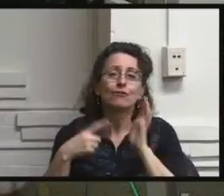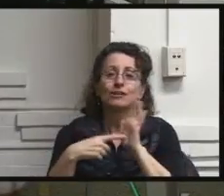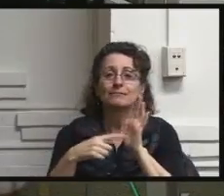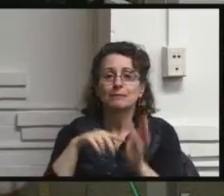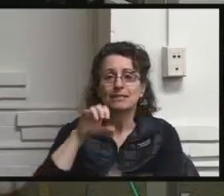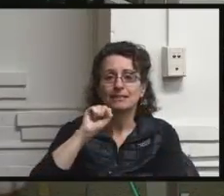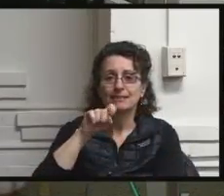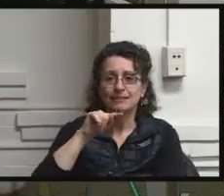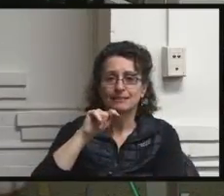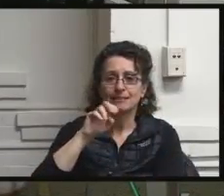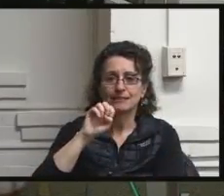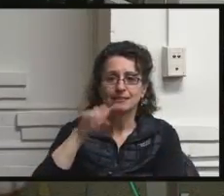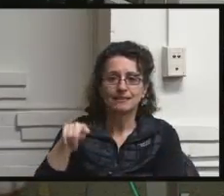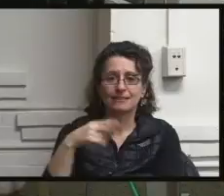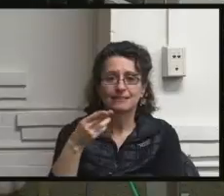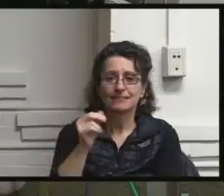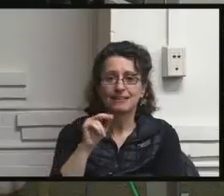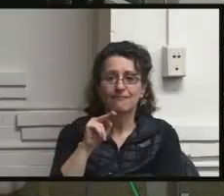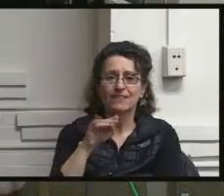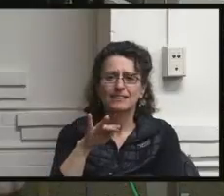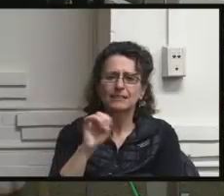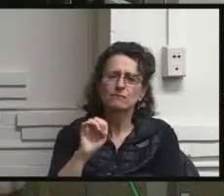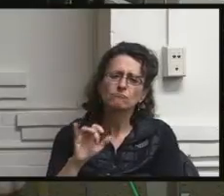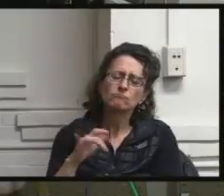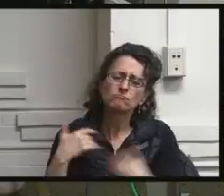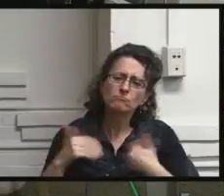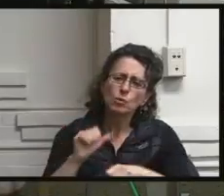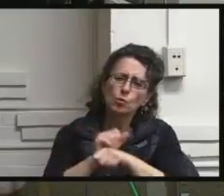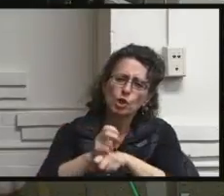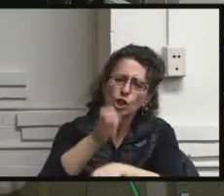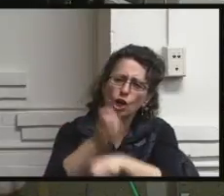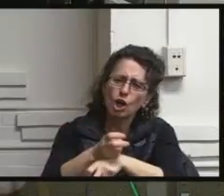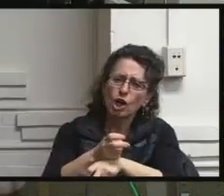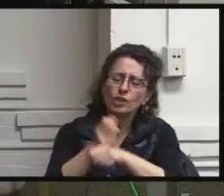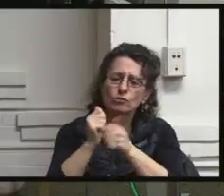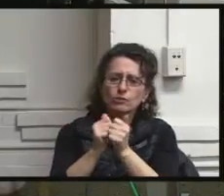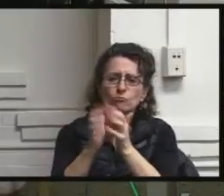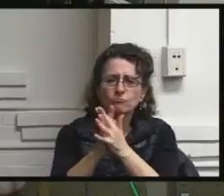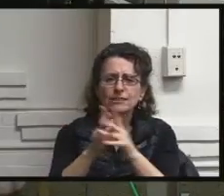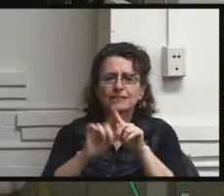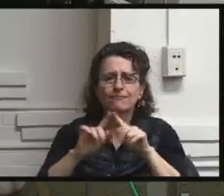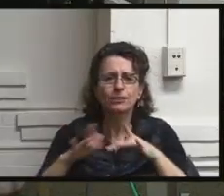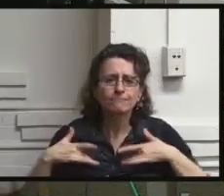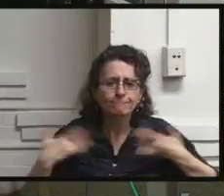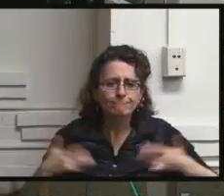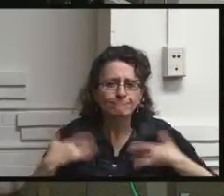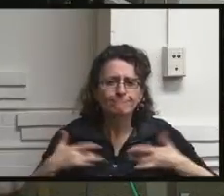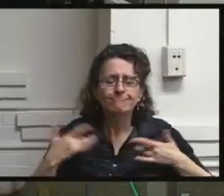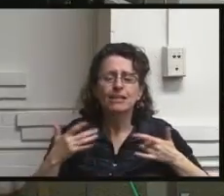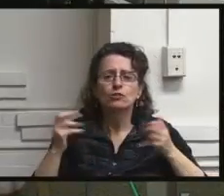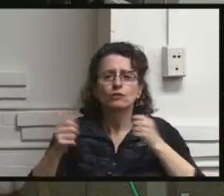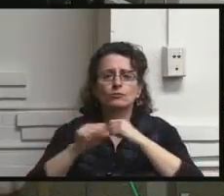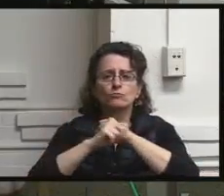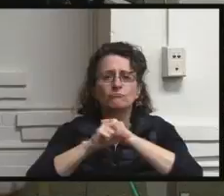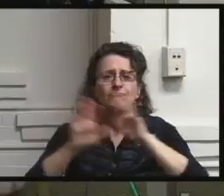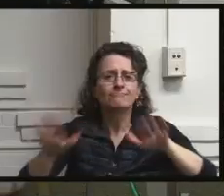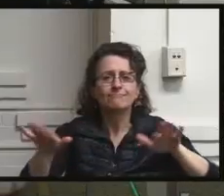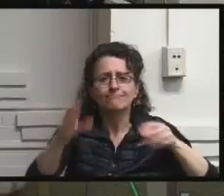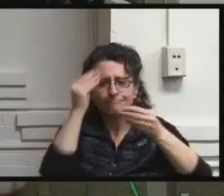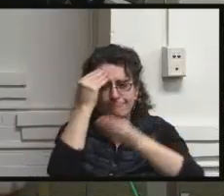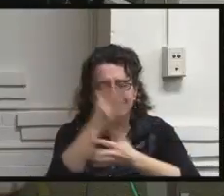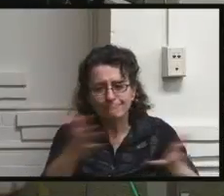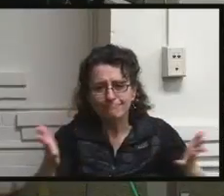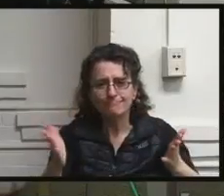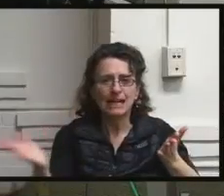a magnificent job and trying to get activity, trying to get word out, getting people to come to our community.